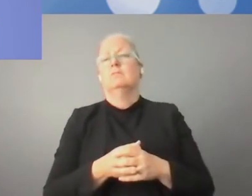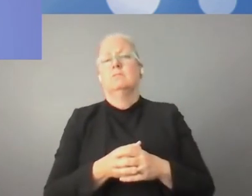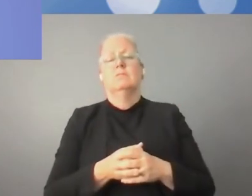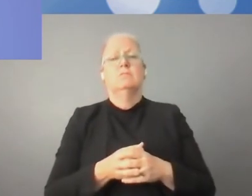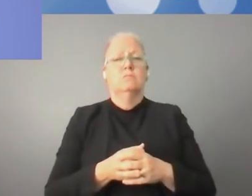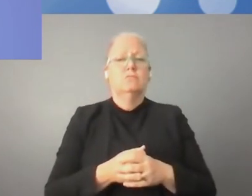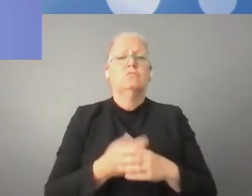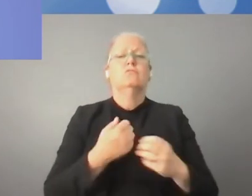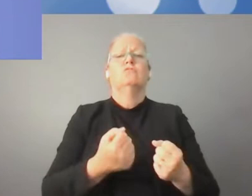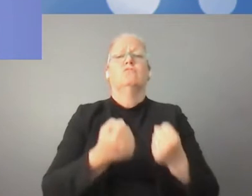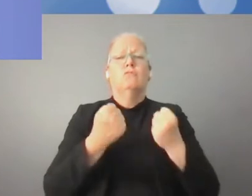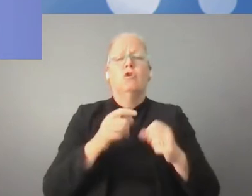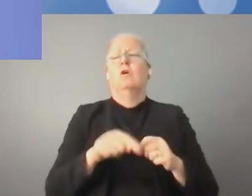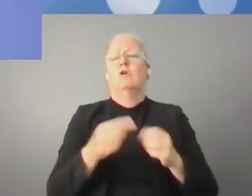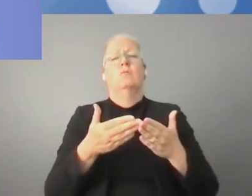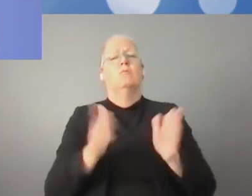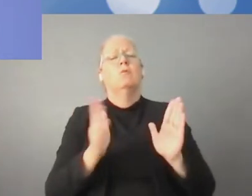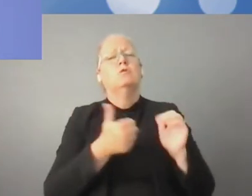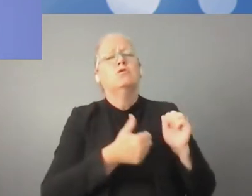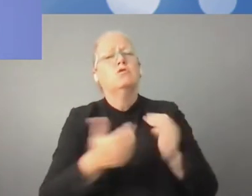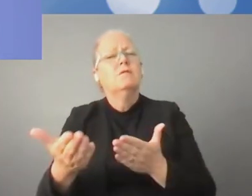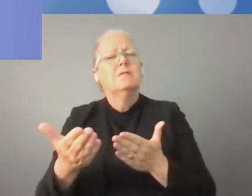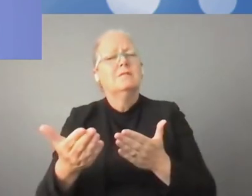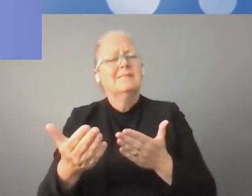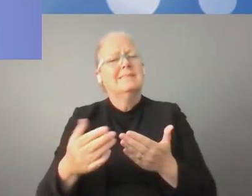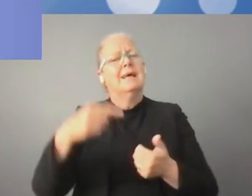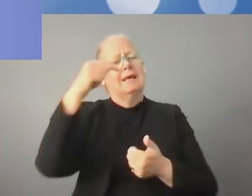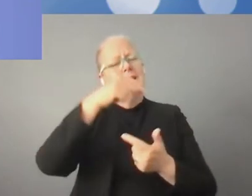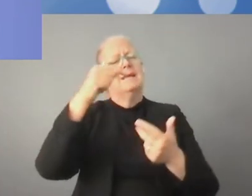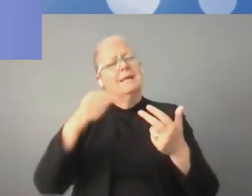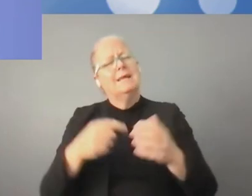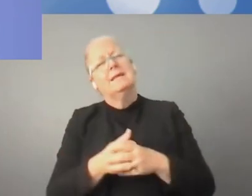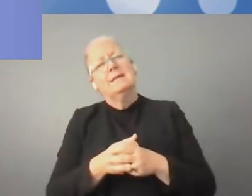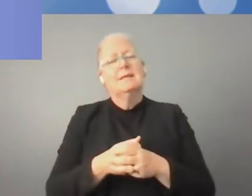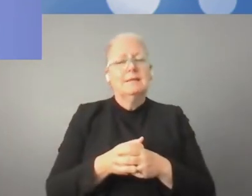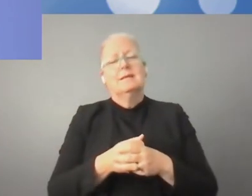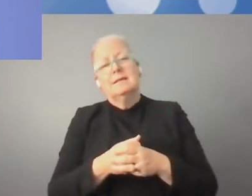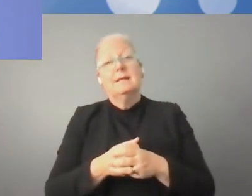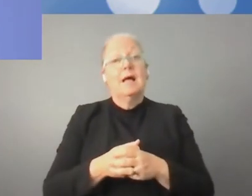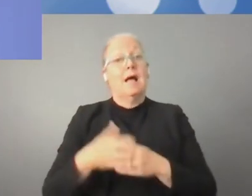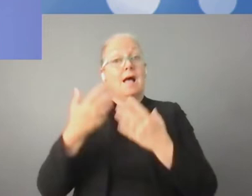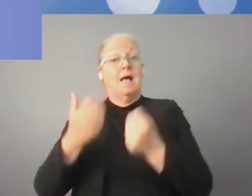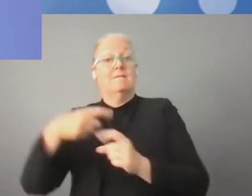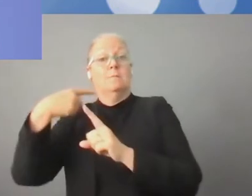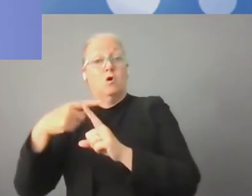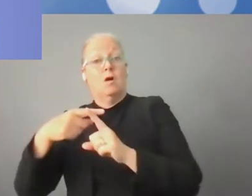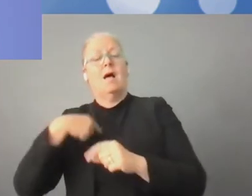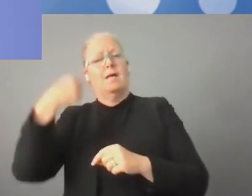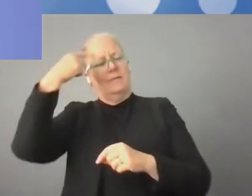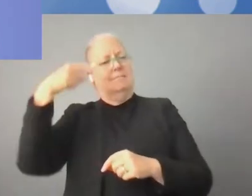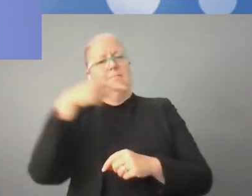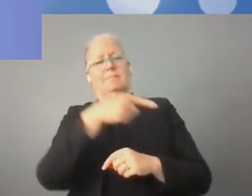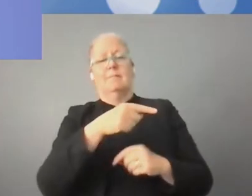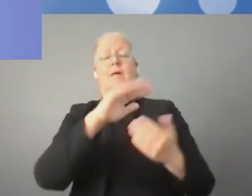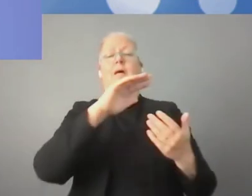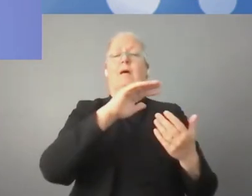services so this has prompted and this is the upside this has prompted not just the businesses but also the societies to say